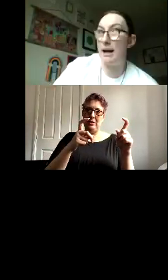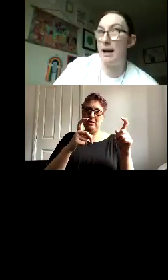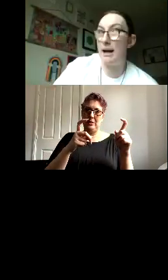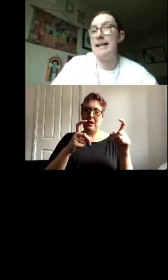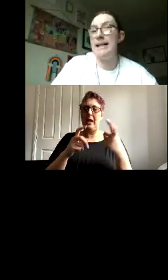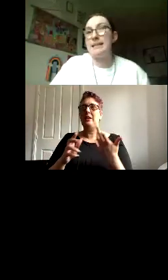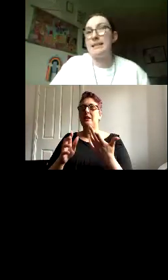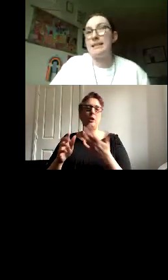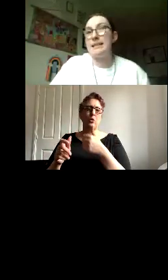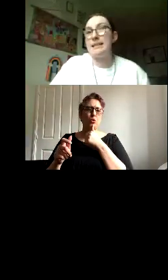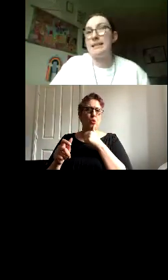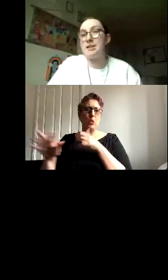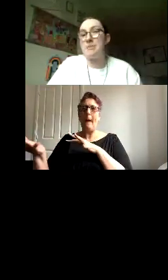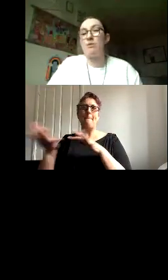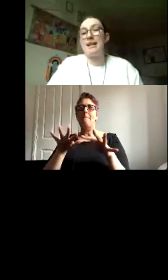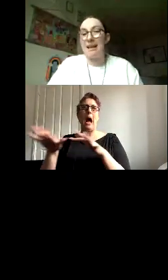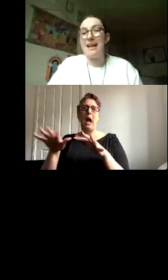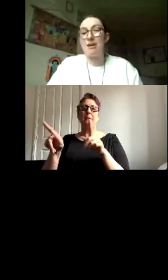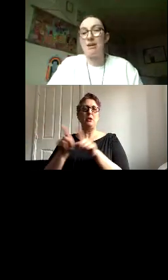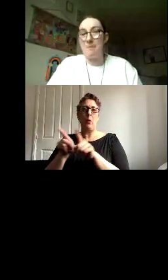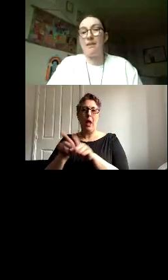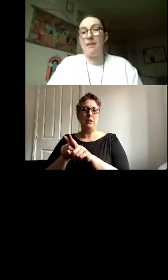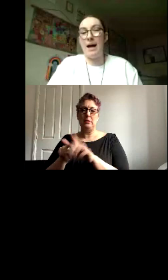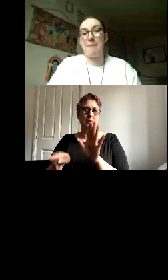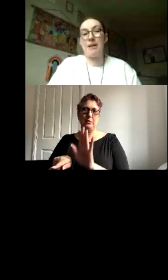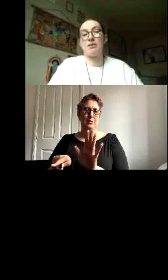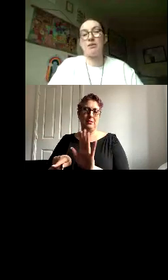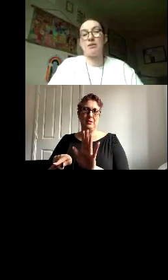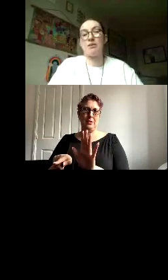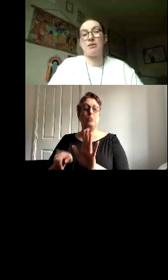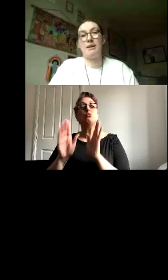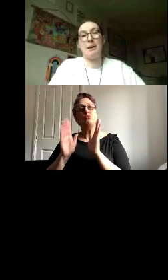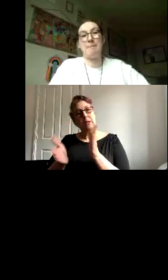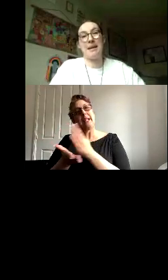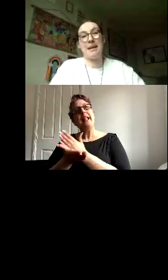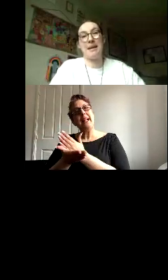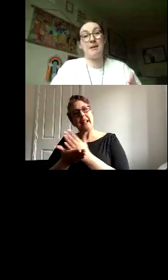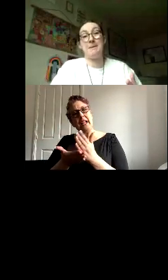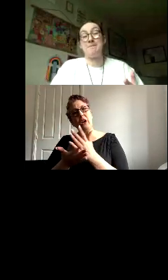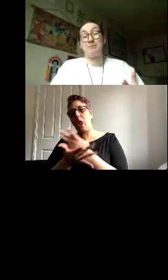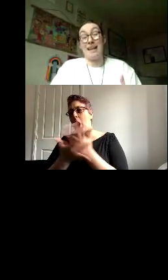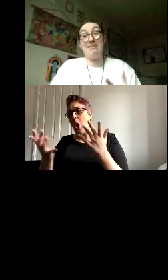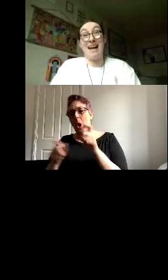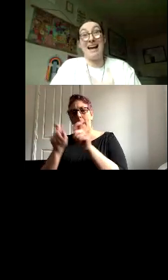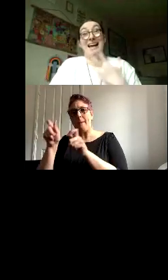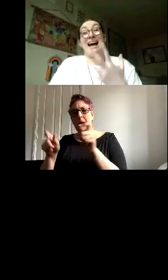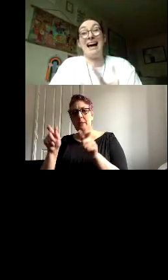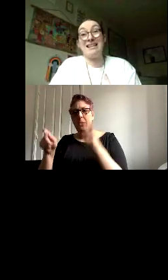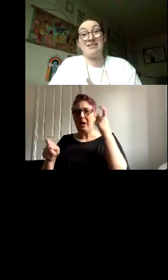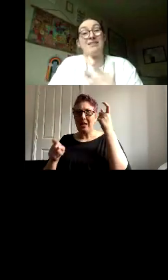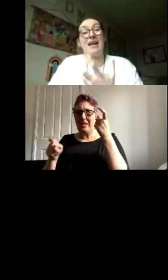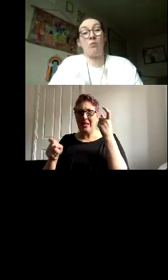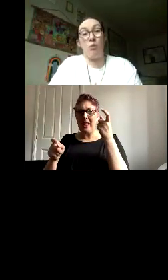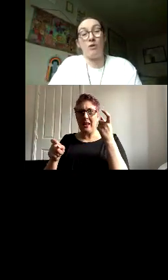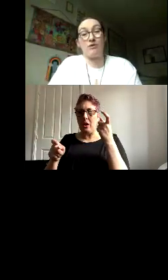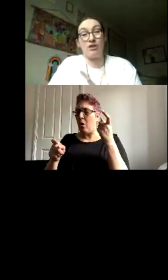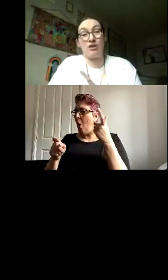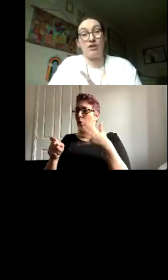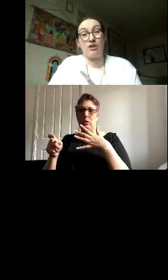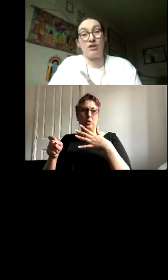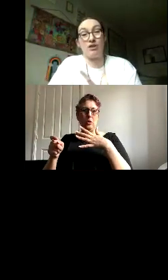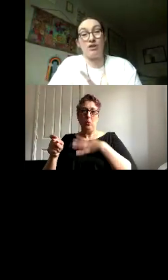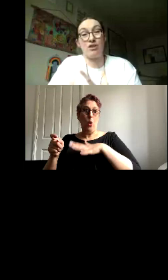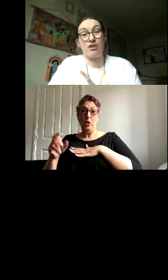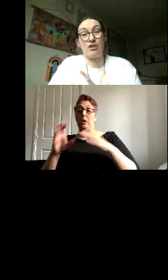well. It's important for us to be really clear about that, because people, in their haste and their want